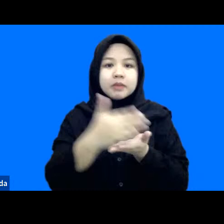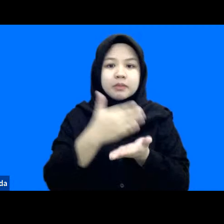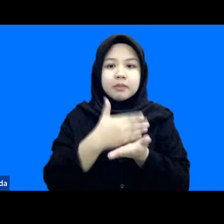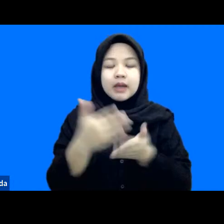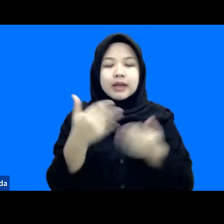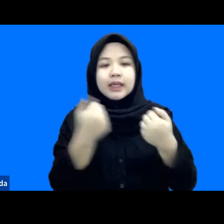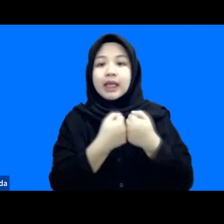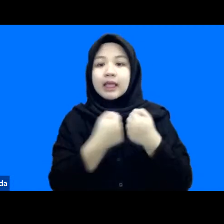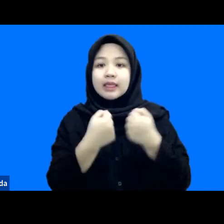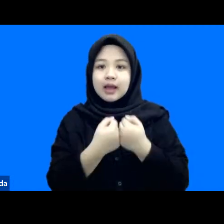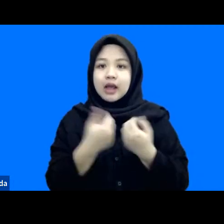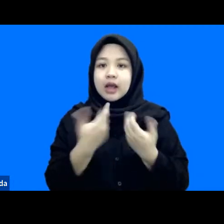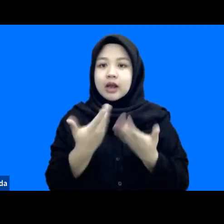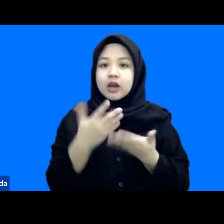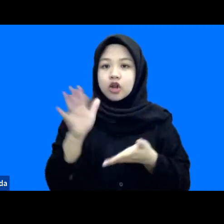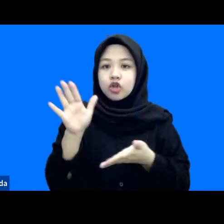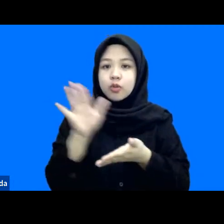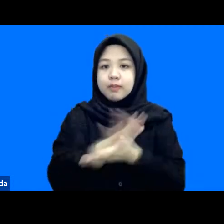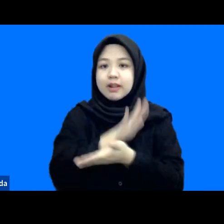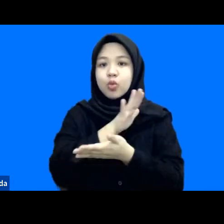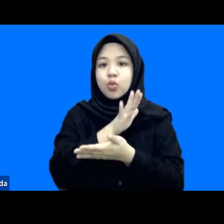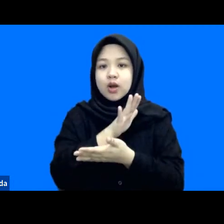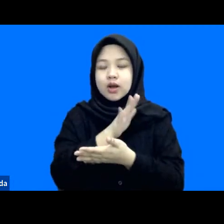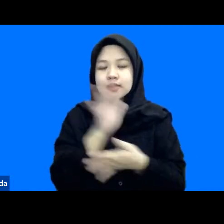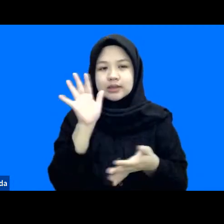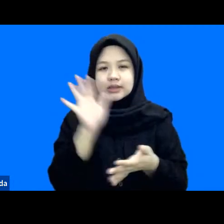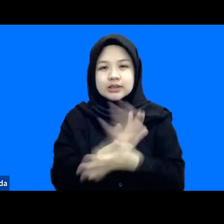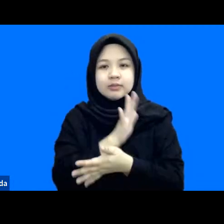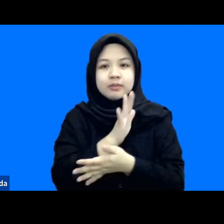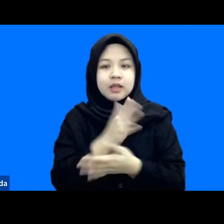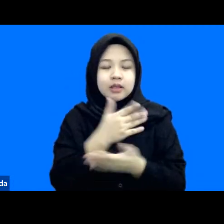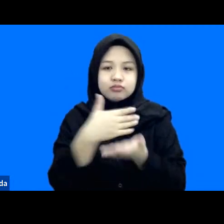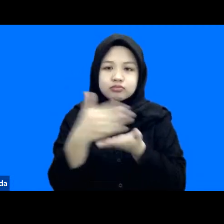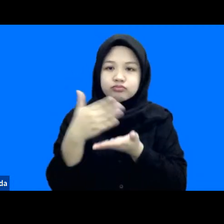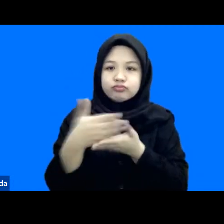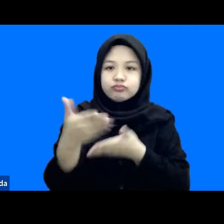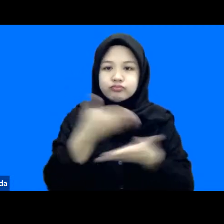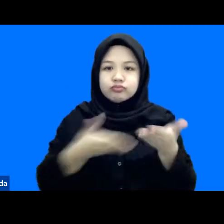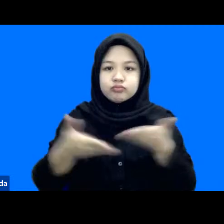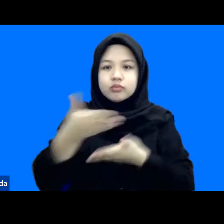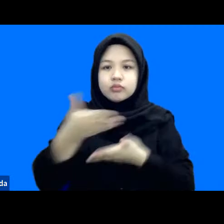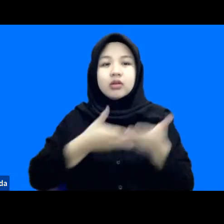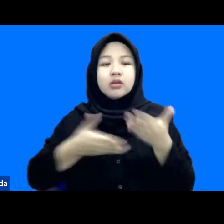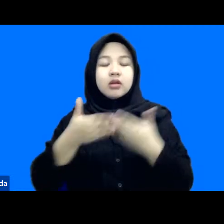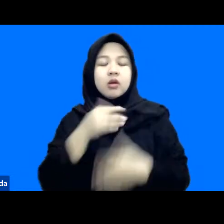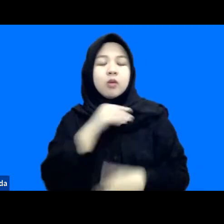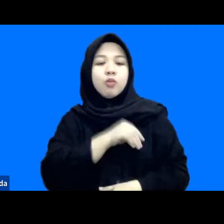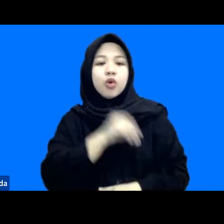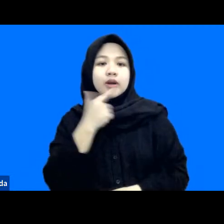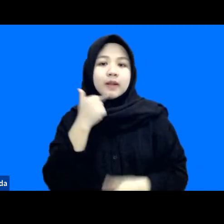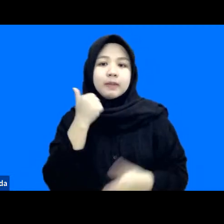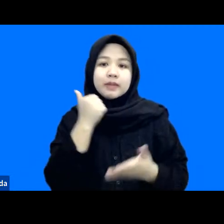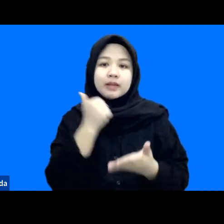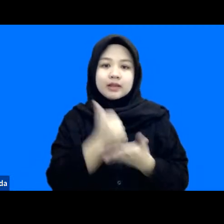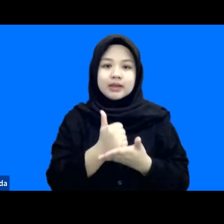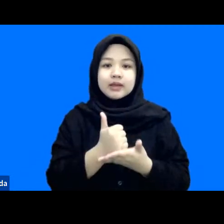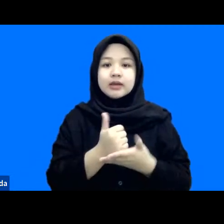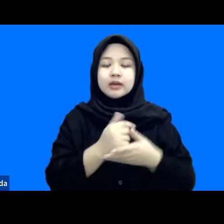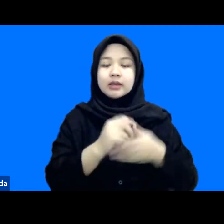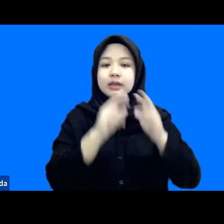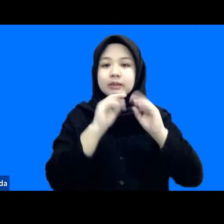as a whole of our modality in education, digitalization, and civic space